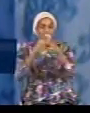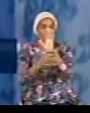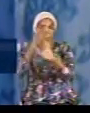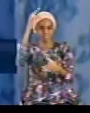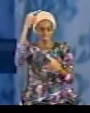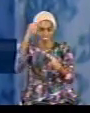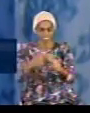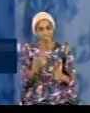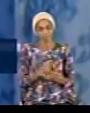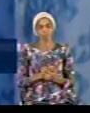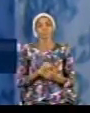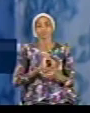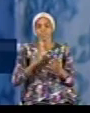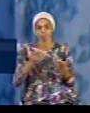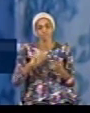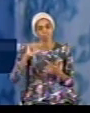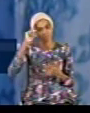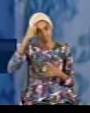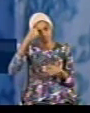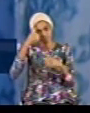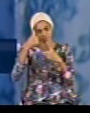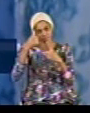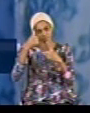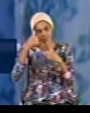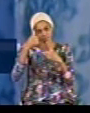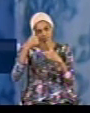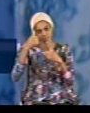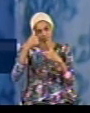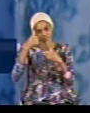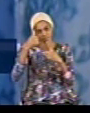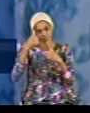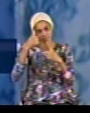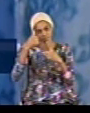I want to remind us that tomorrow morning,